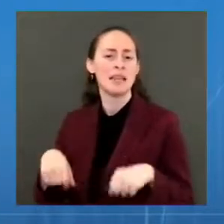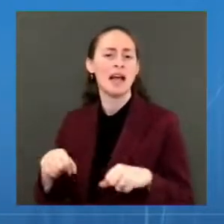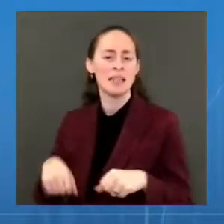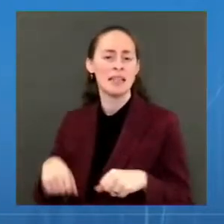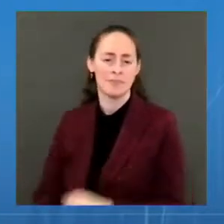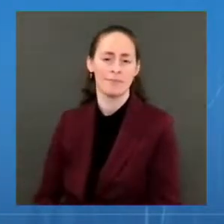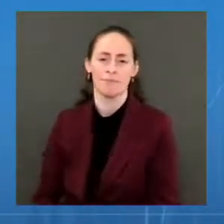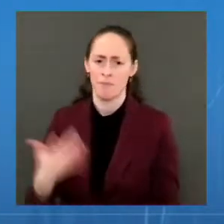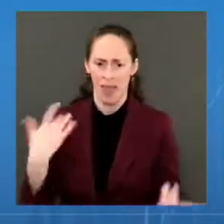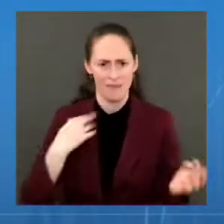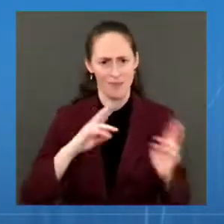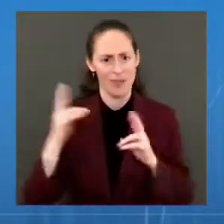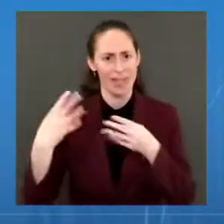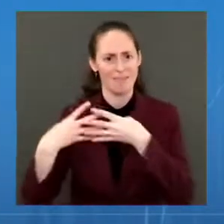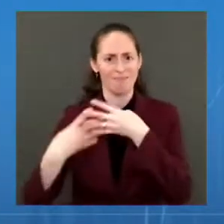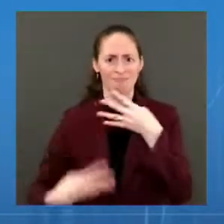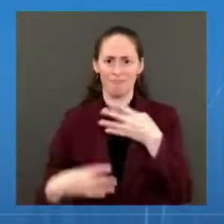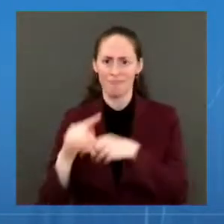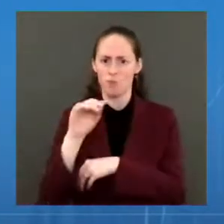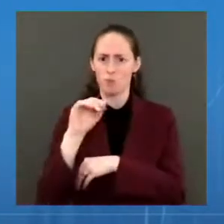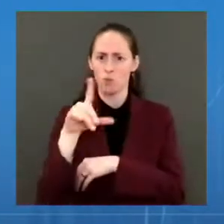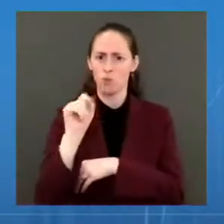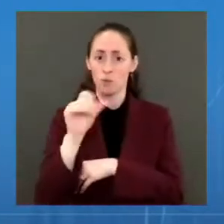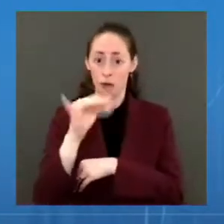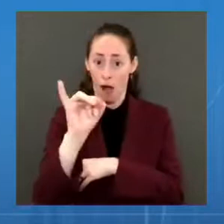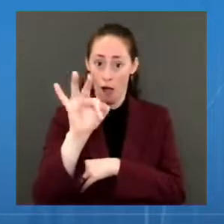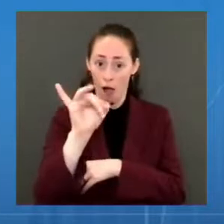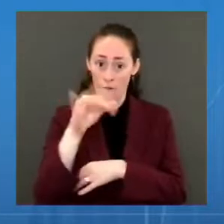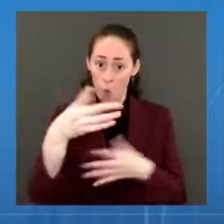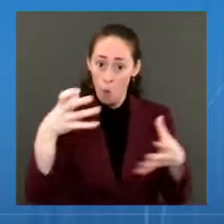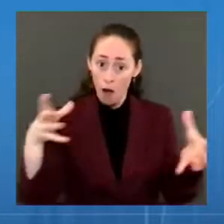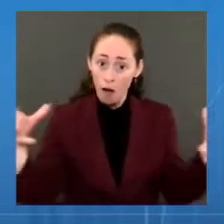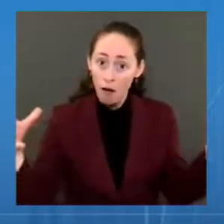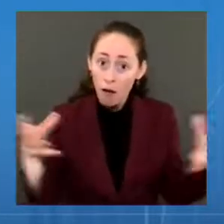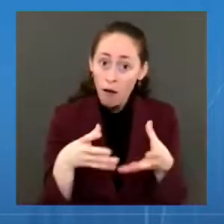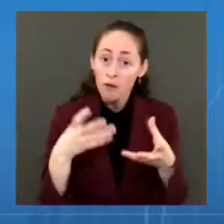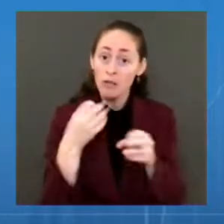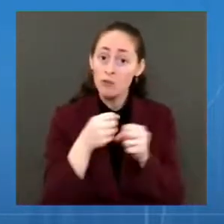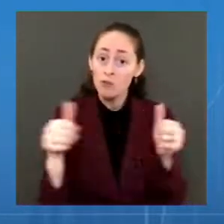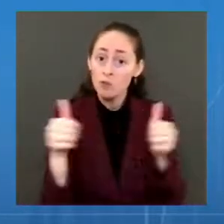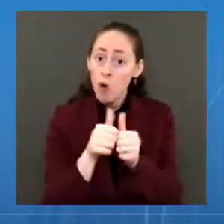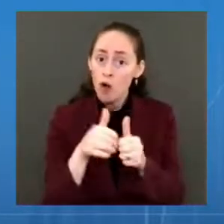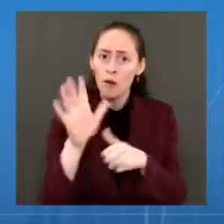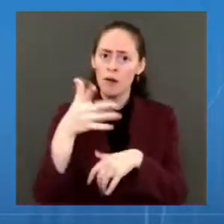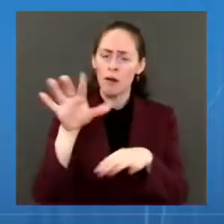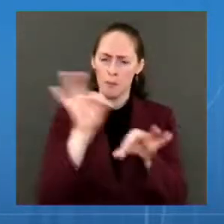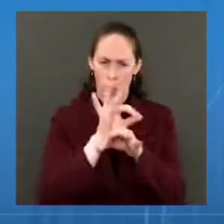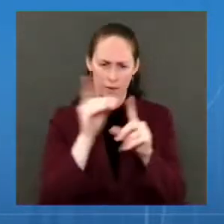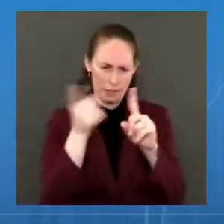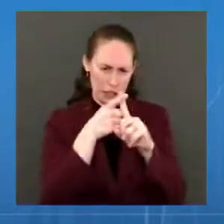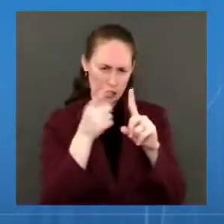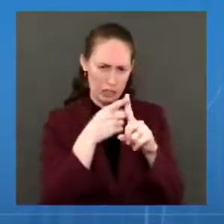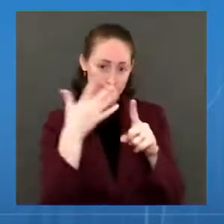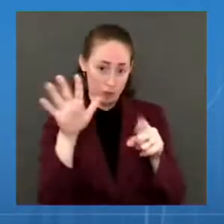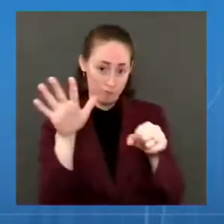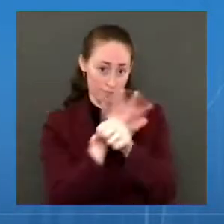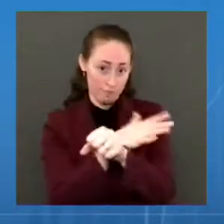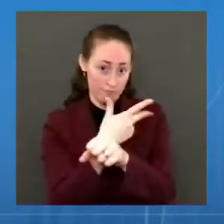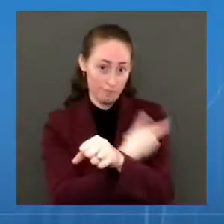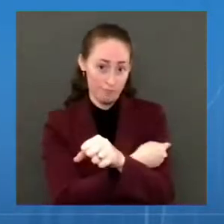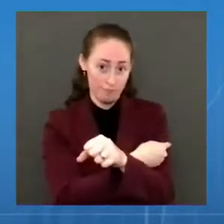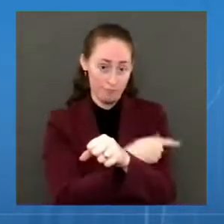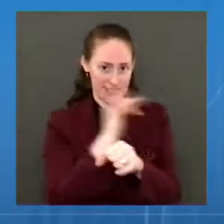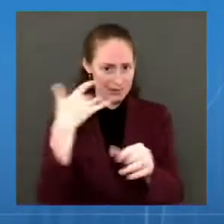encourage people who gather to do so safely after they've been fully vaccinated, as we've been saying for months now. And so I do think that this is